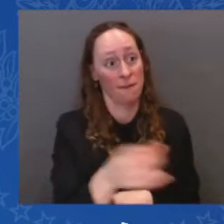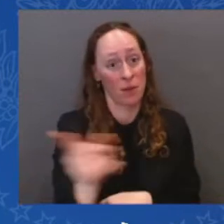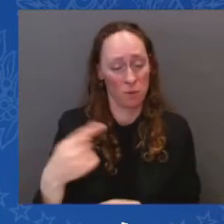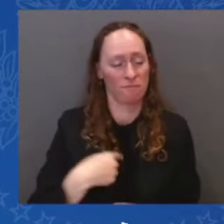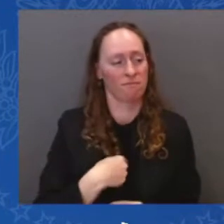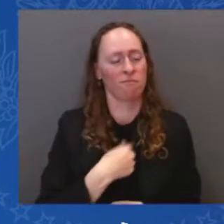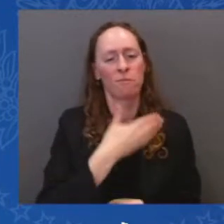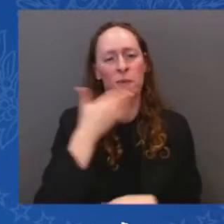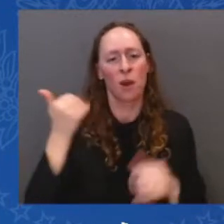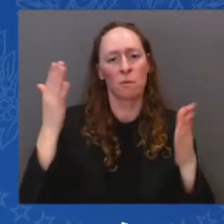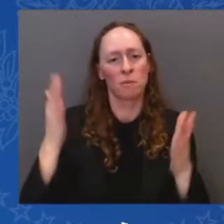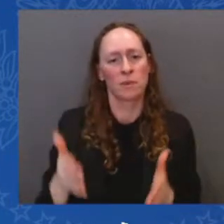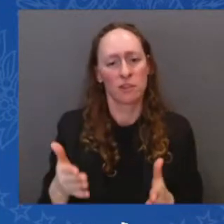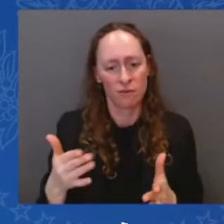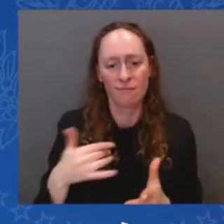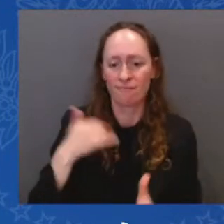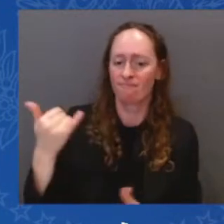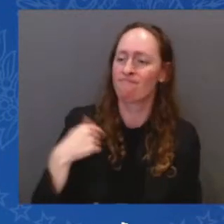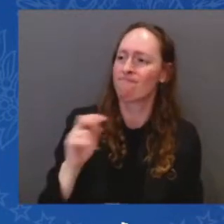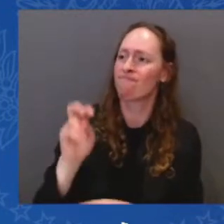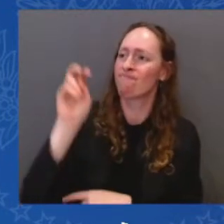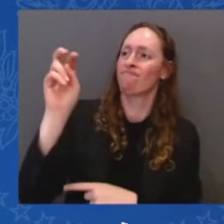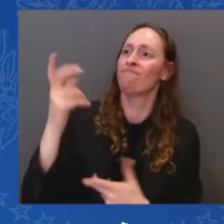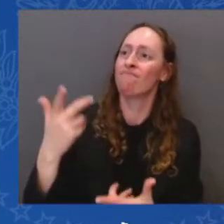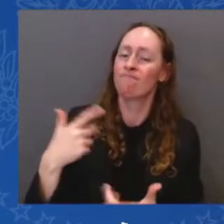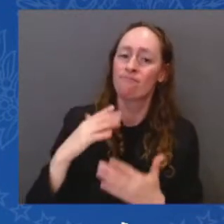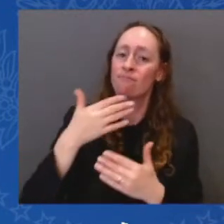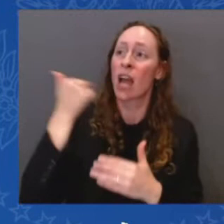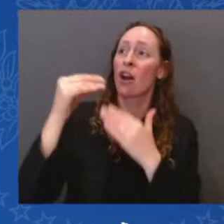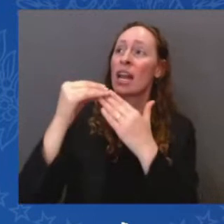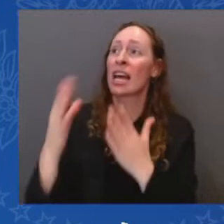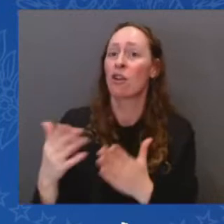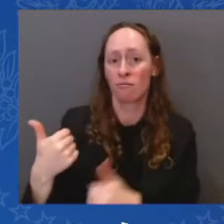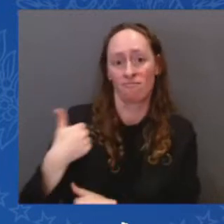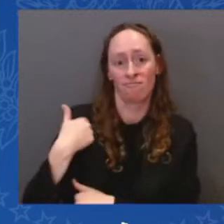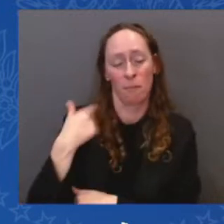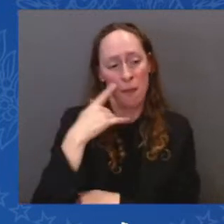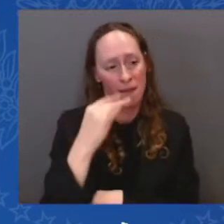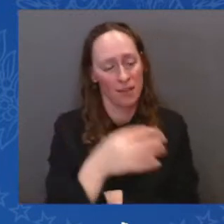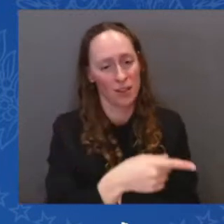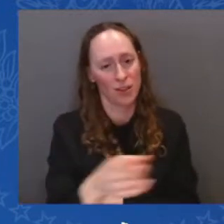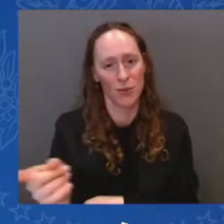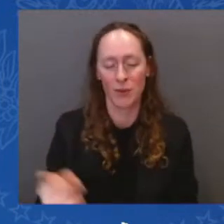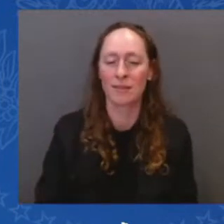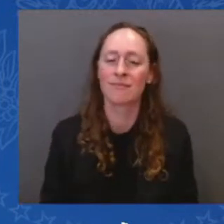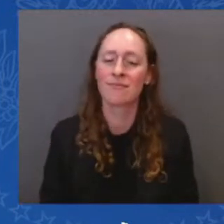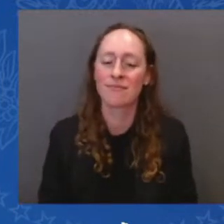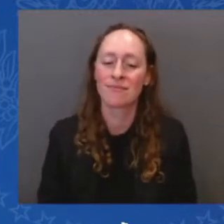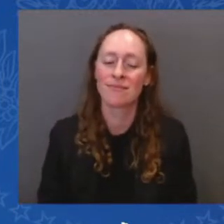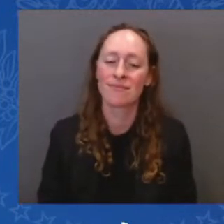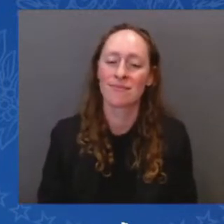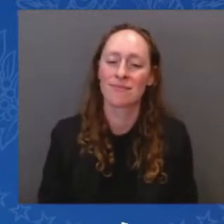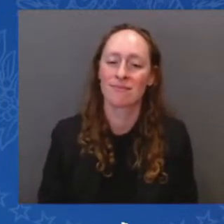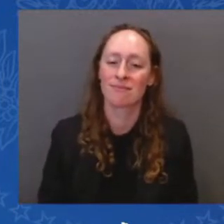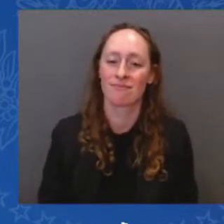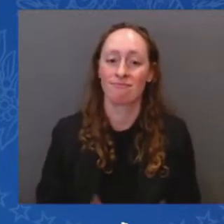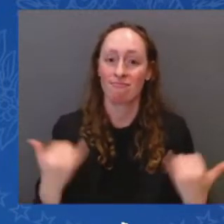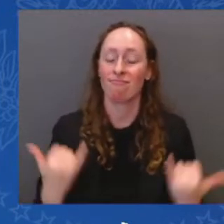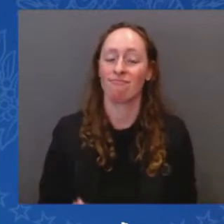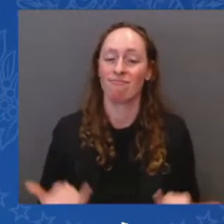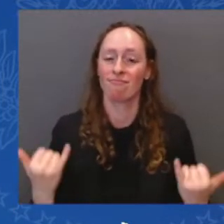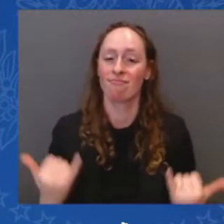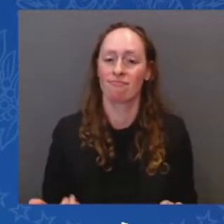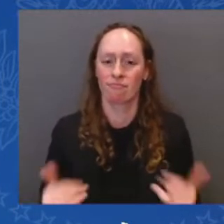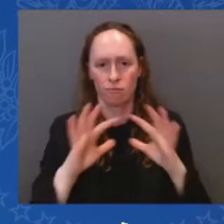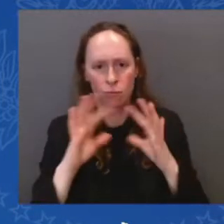As we step out together in today's uncertain security landscape, honing our warfighting skills has